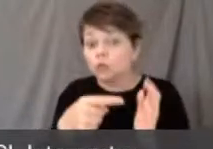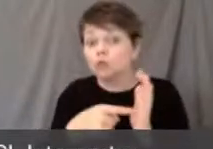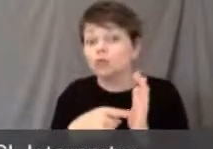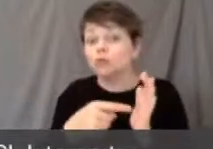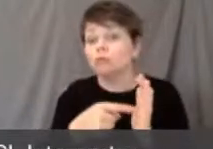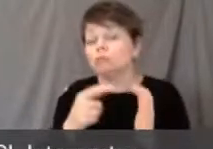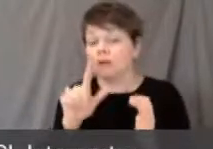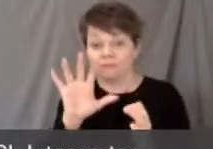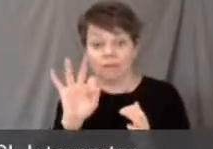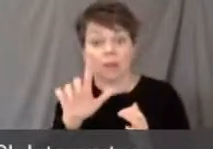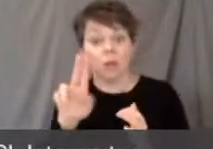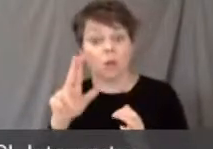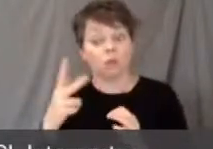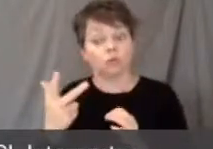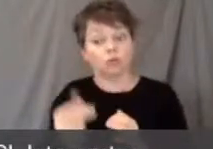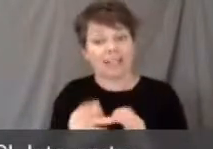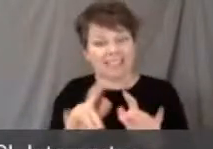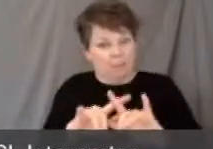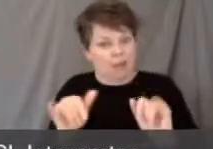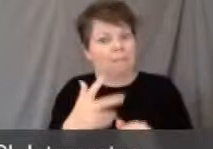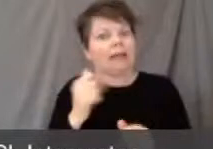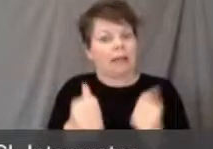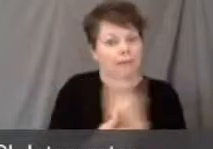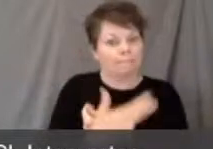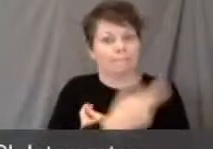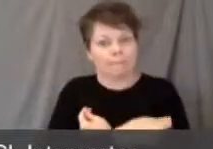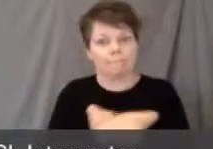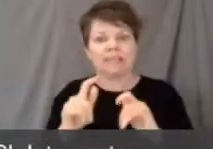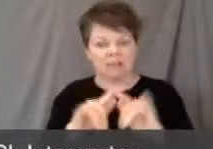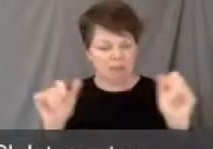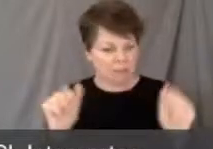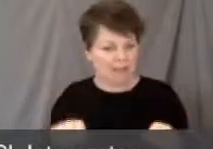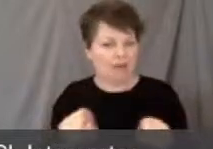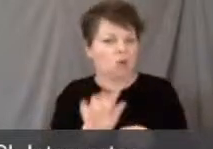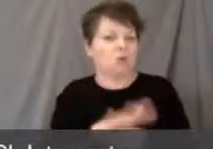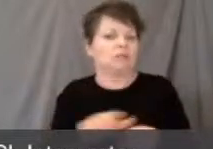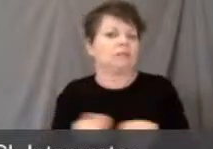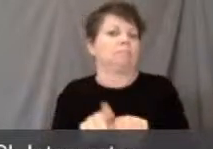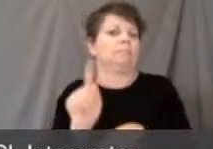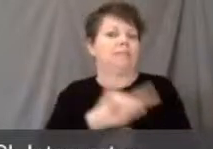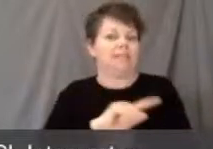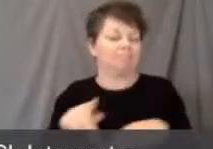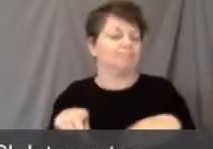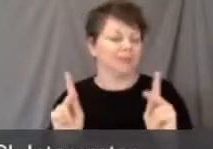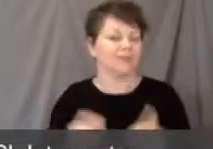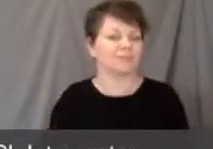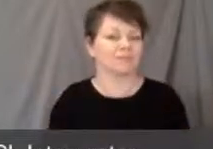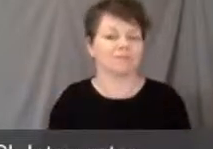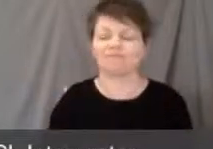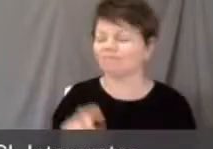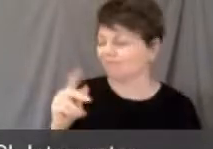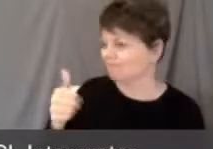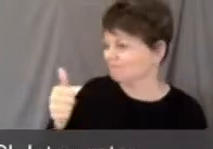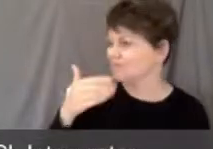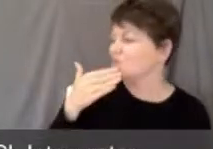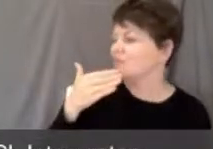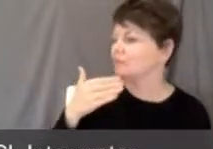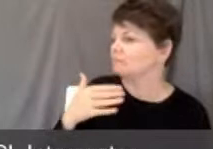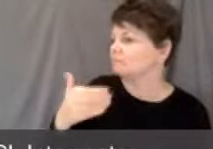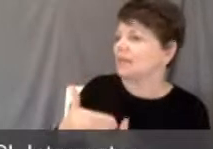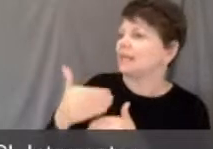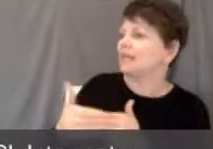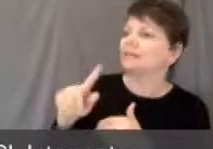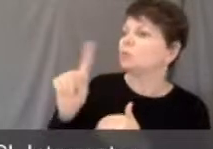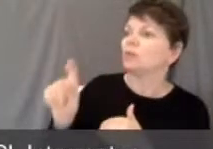their flu vaccine. It's totally fine to get the flu vaccine and the COVID vaccine at the same day. Great, thanks so much. Next question,